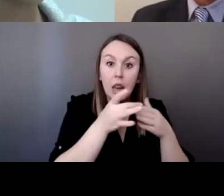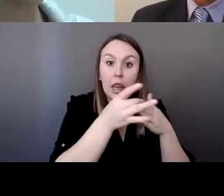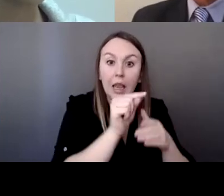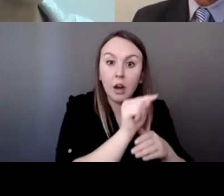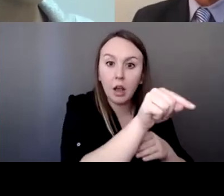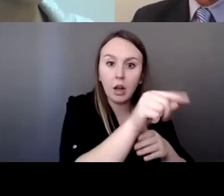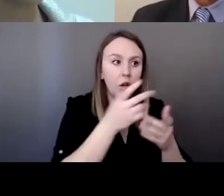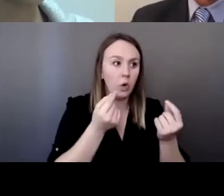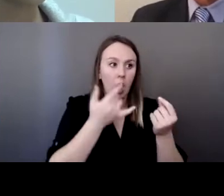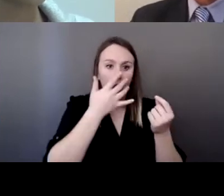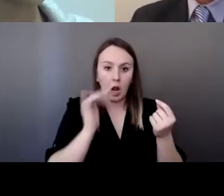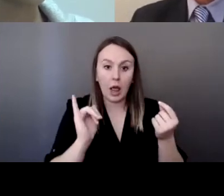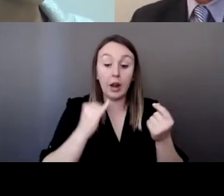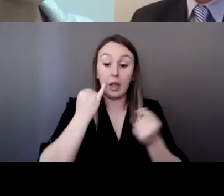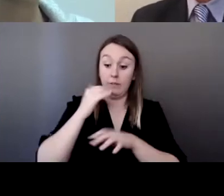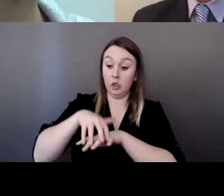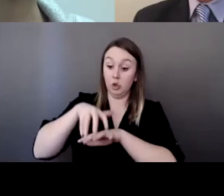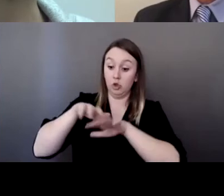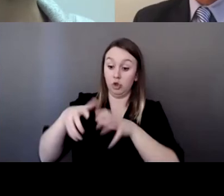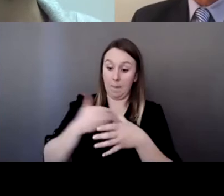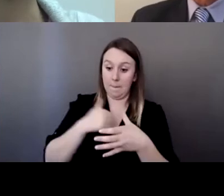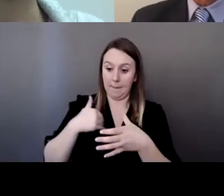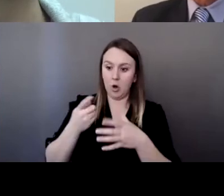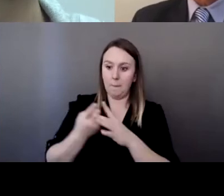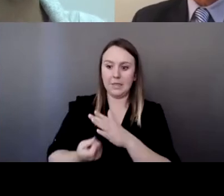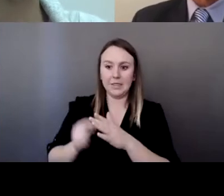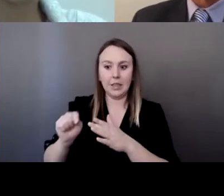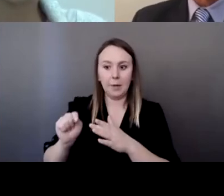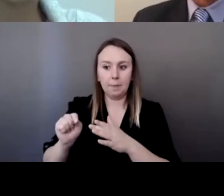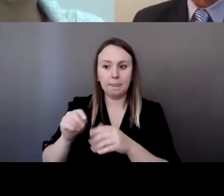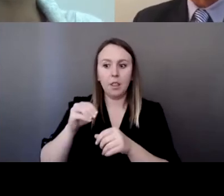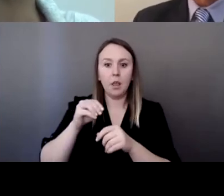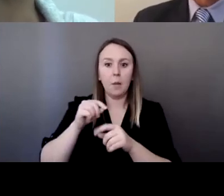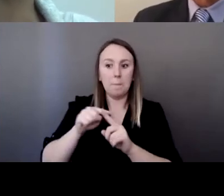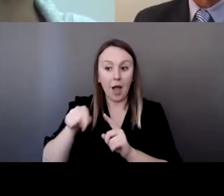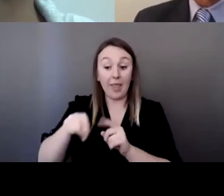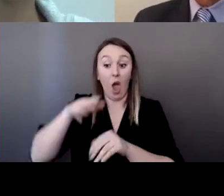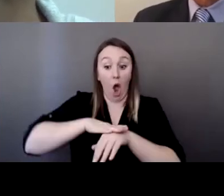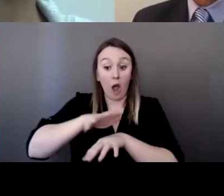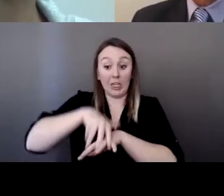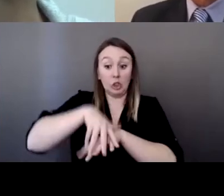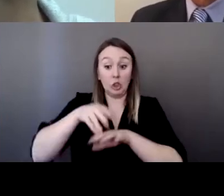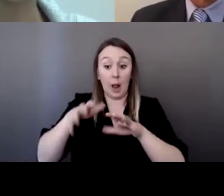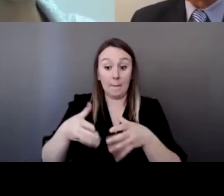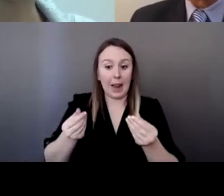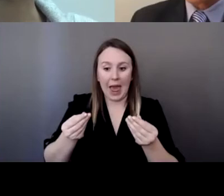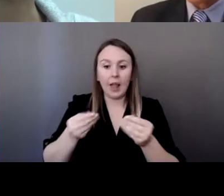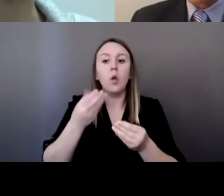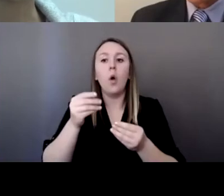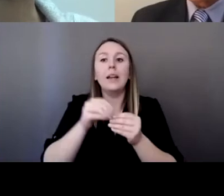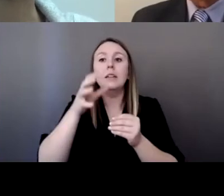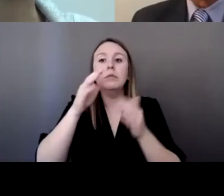one of our tribal members or community members goes missing in an urban area in Idaho or Washington or some other